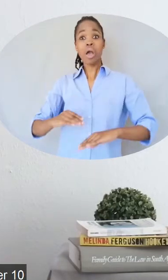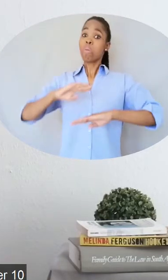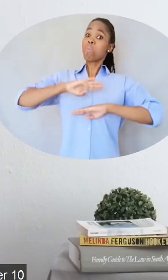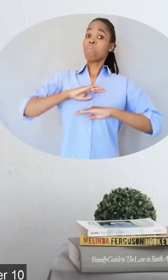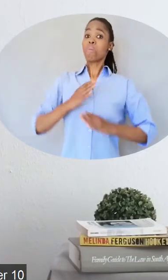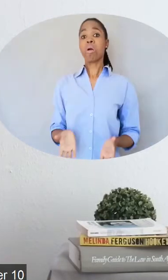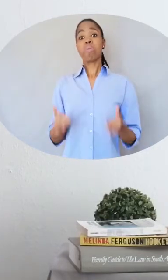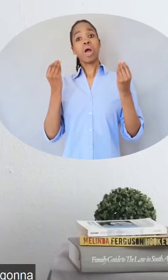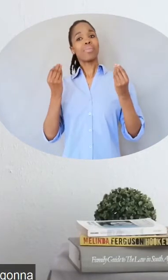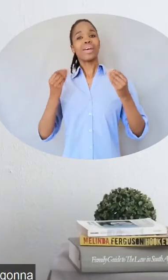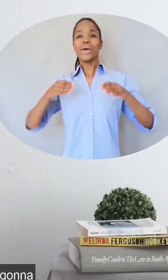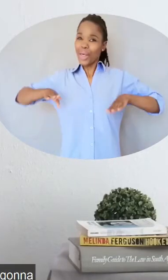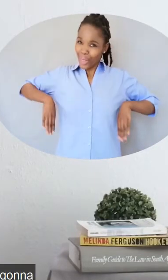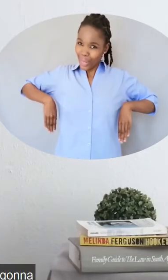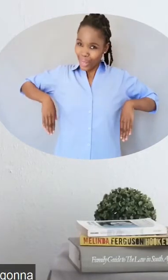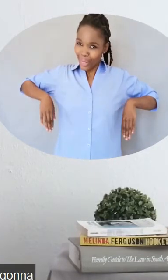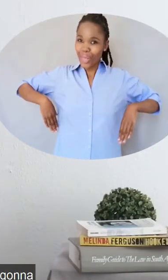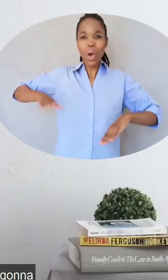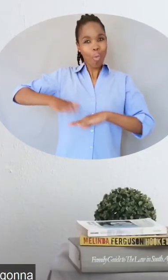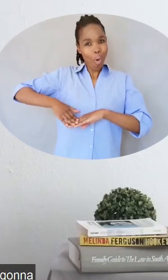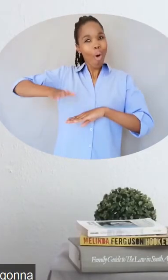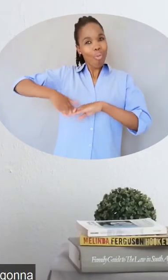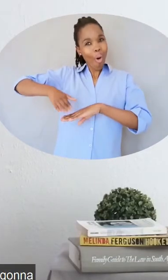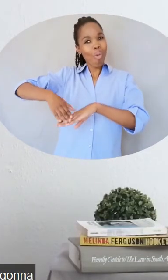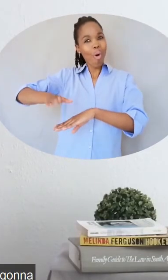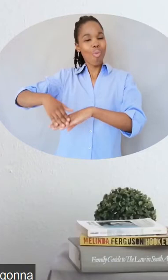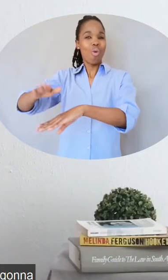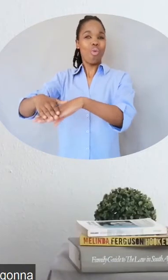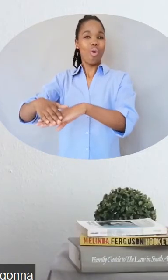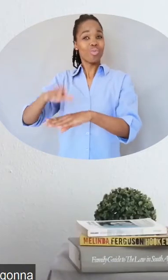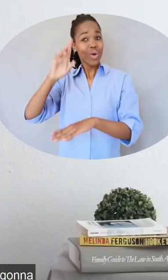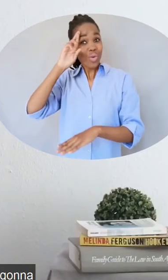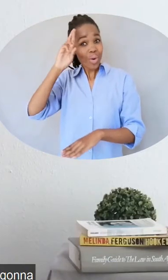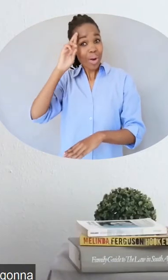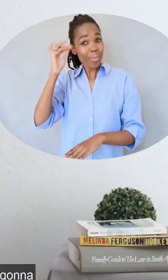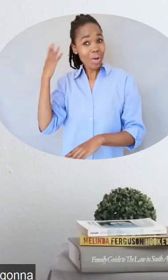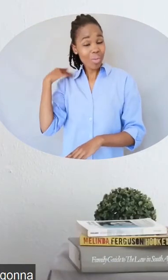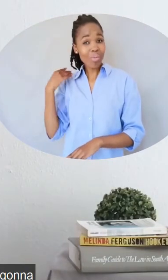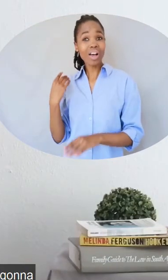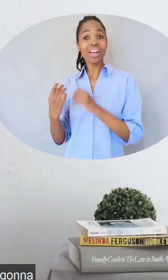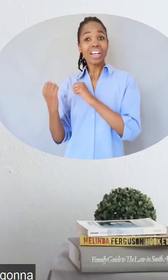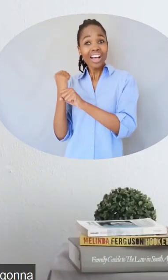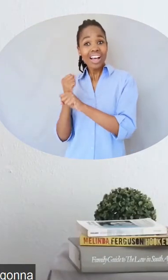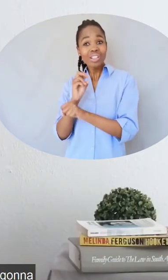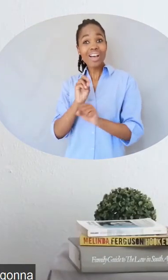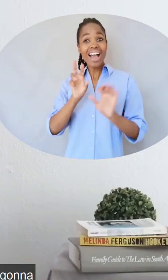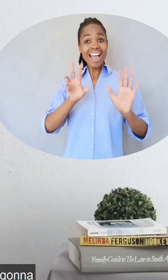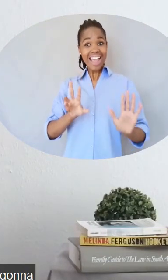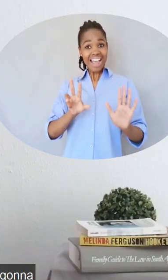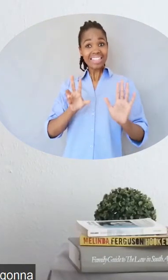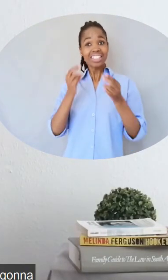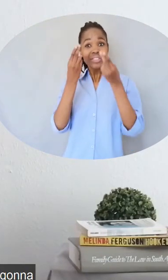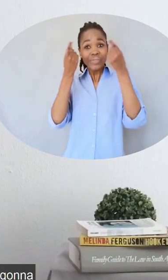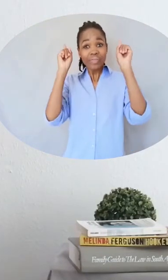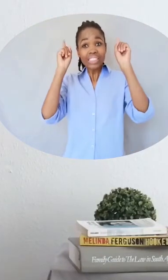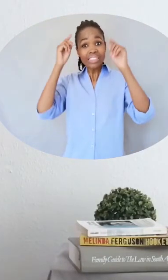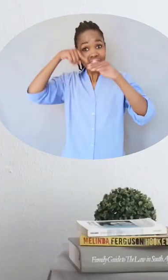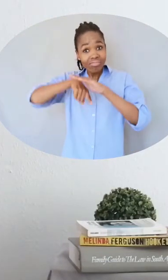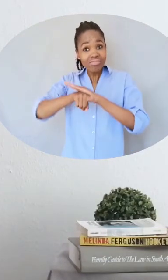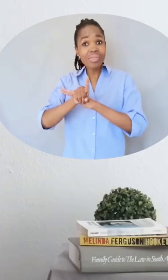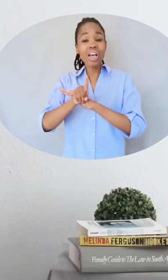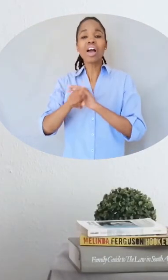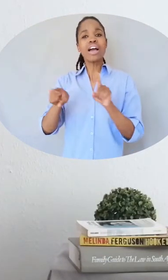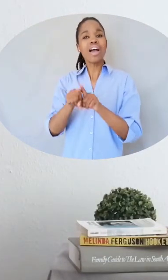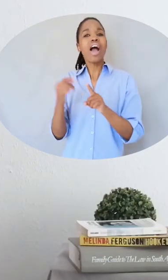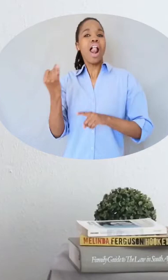learning. When I decided in 2008 that I'm going to study to become an interpreter, I had